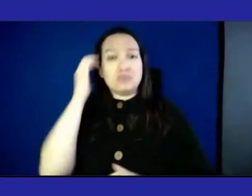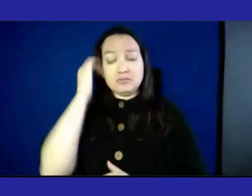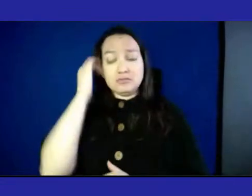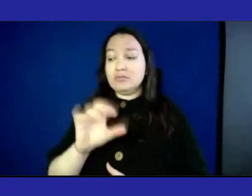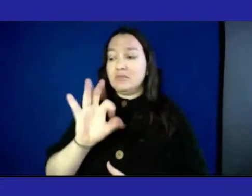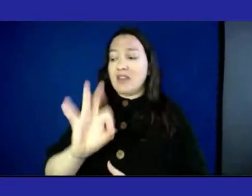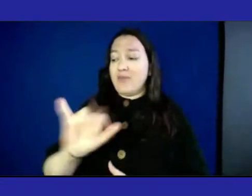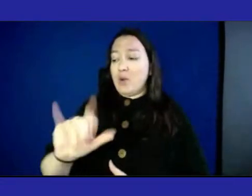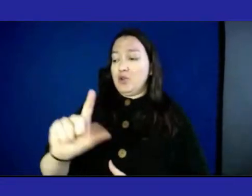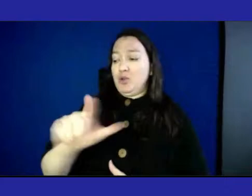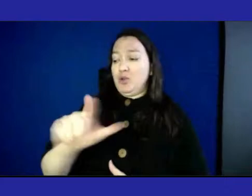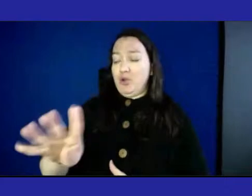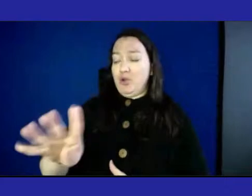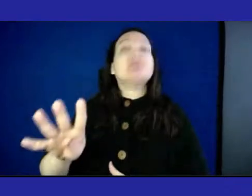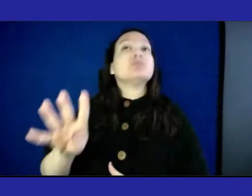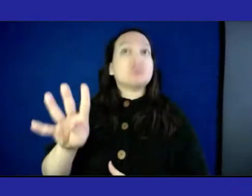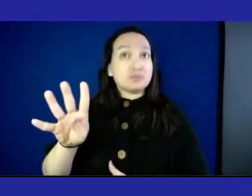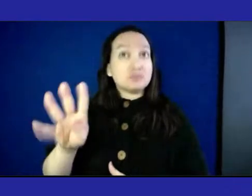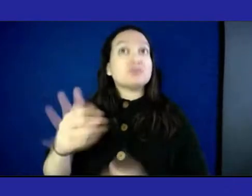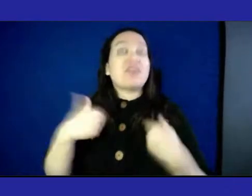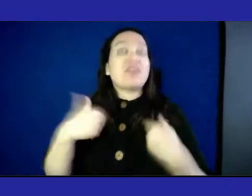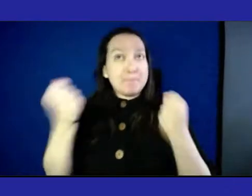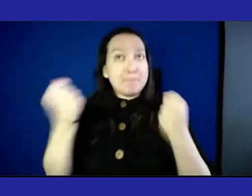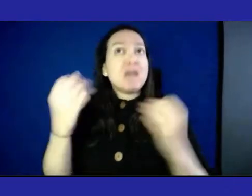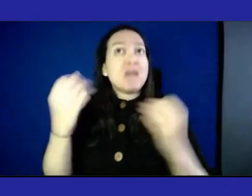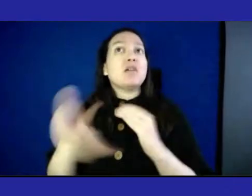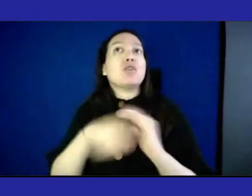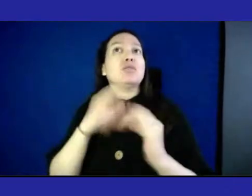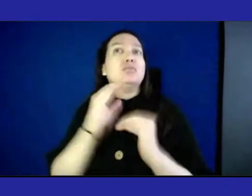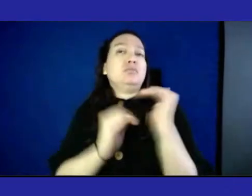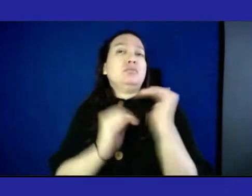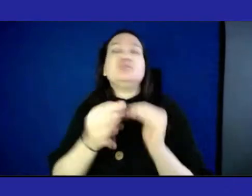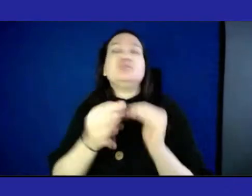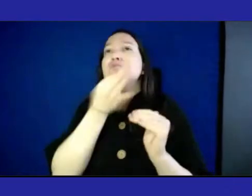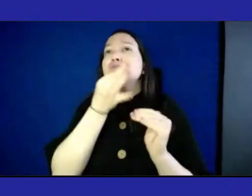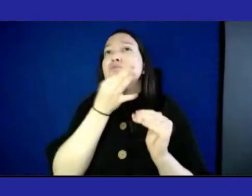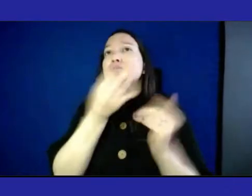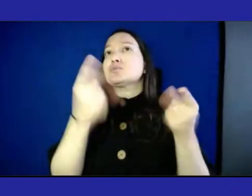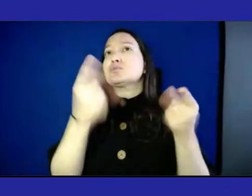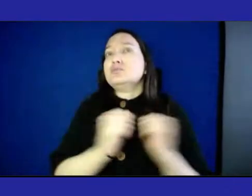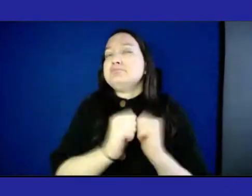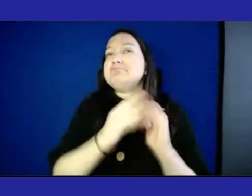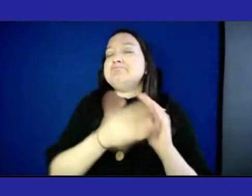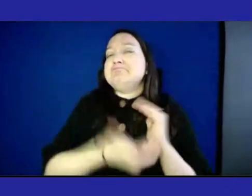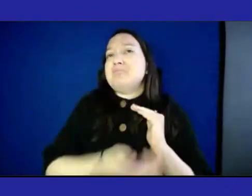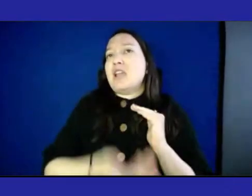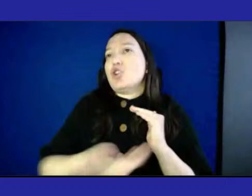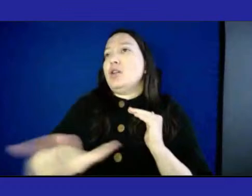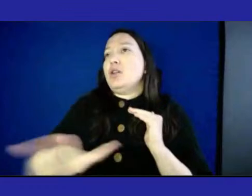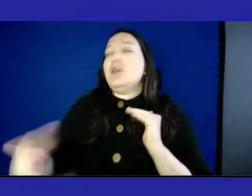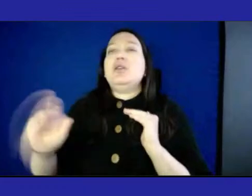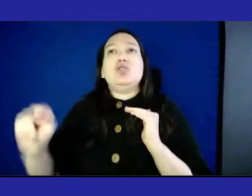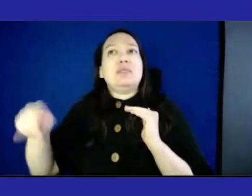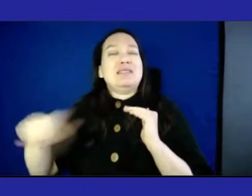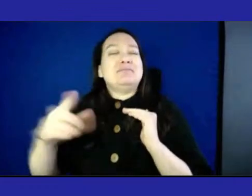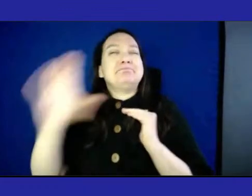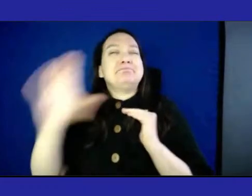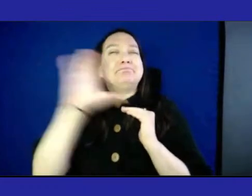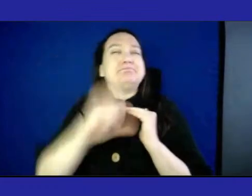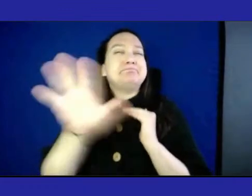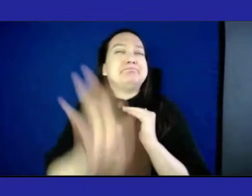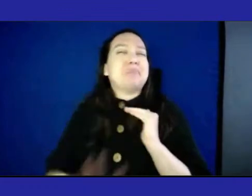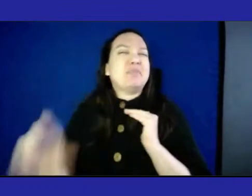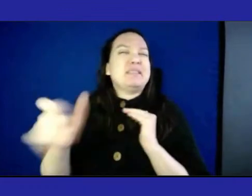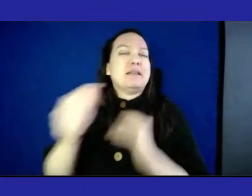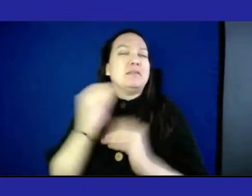24, we have a number of other sites that are in the process of hiring nurse practitioners. We're expecting 10 sites by the end of the